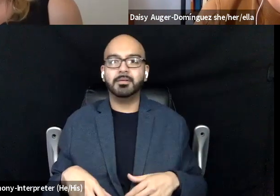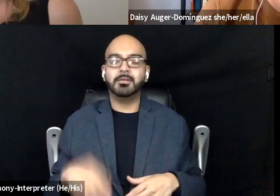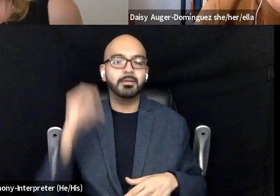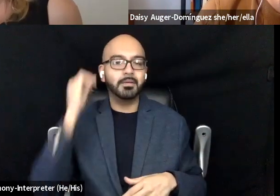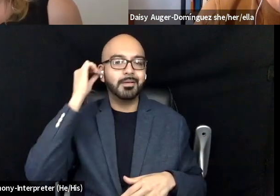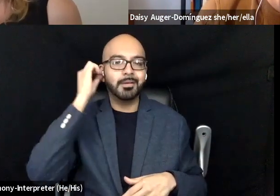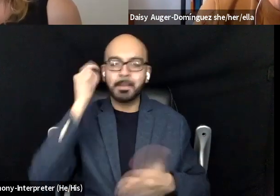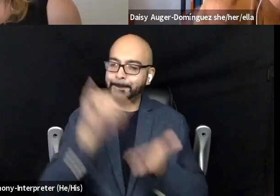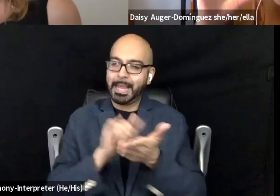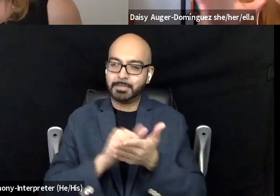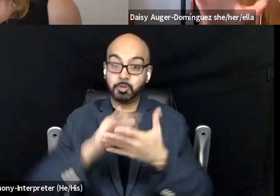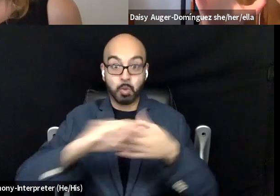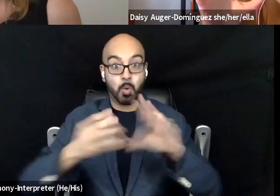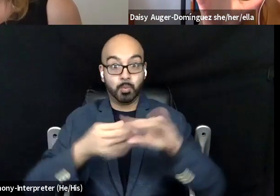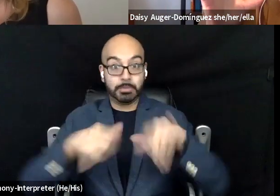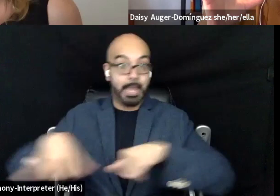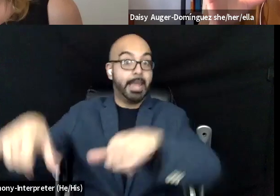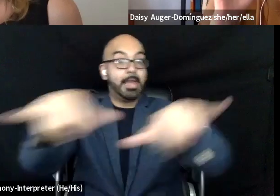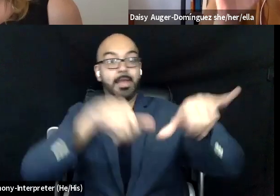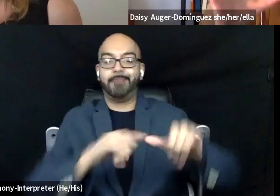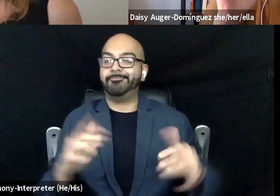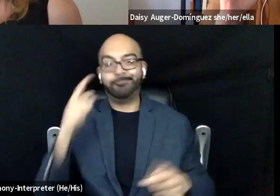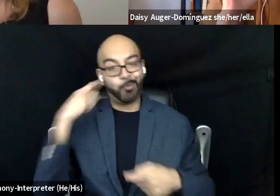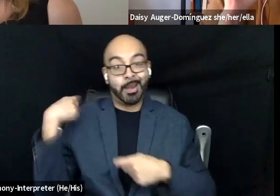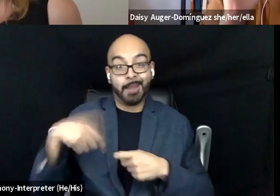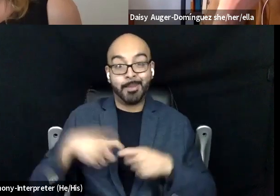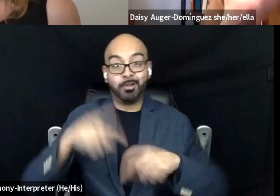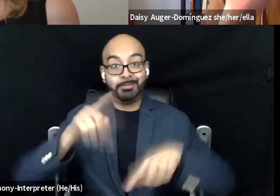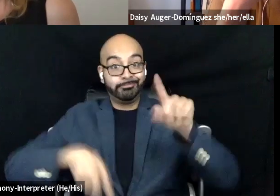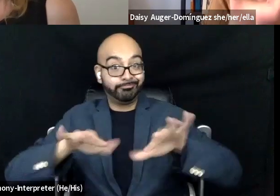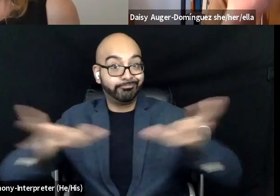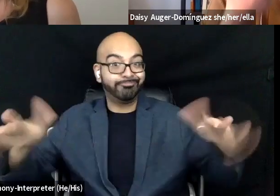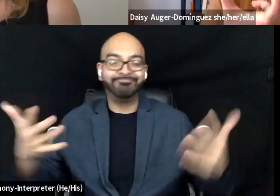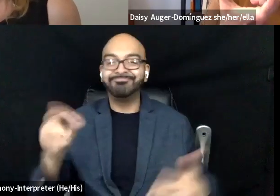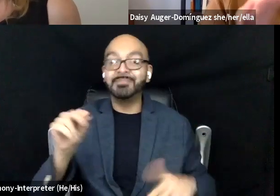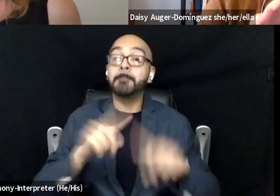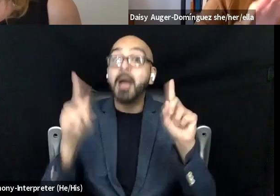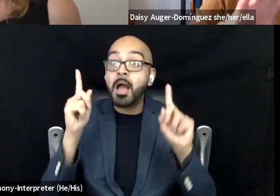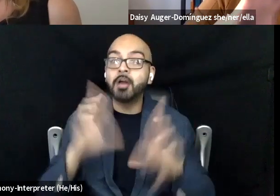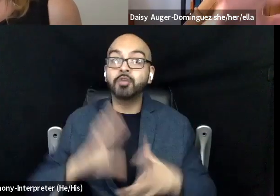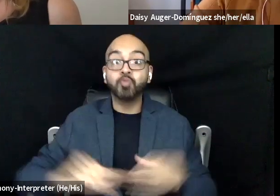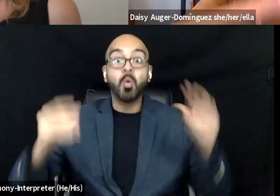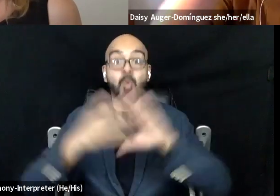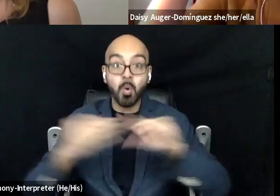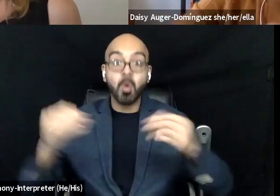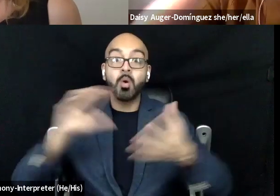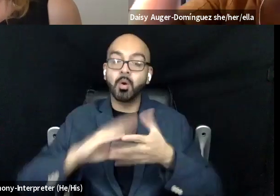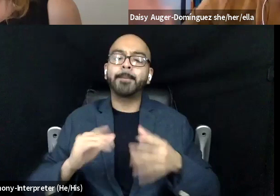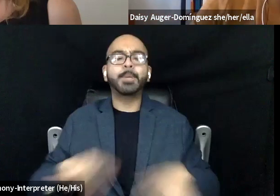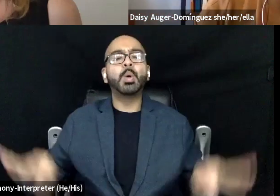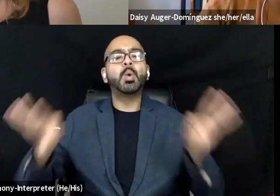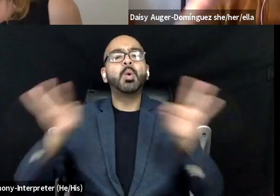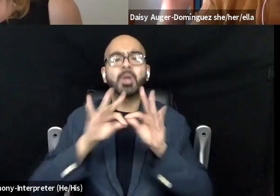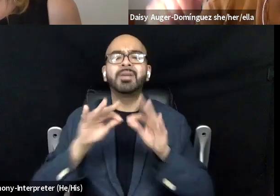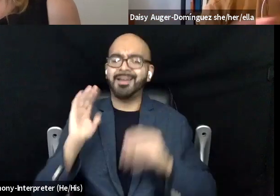Latin American diaspora, but storytelling is so... It's such a critical piece of the way that culture gets